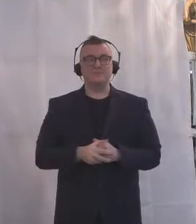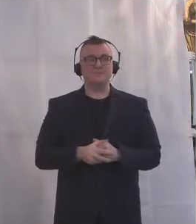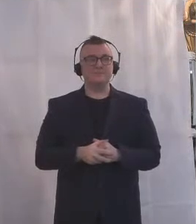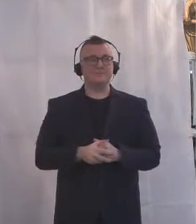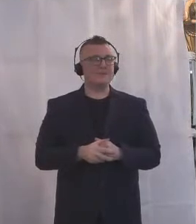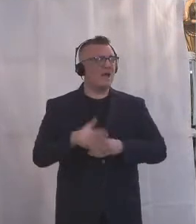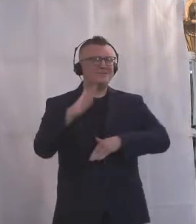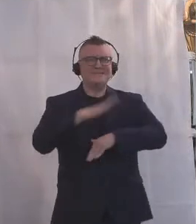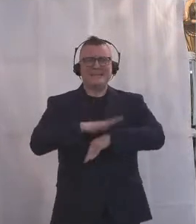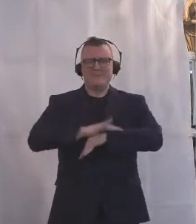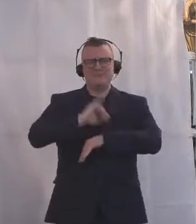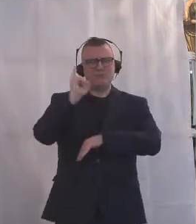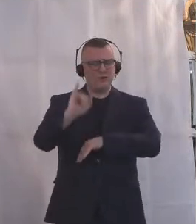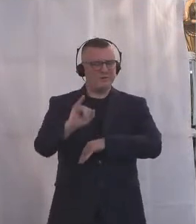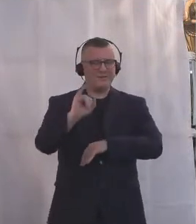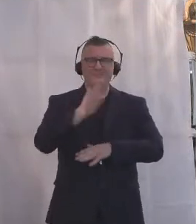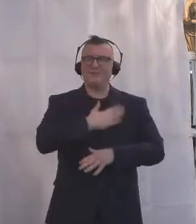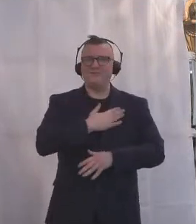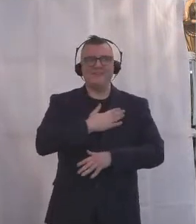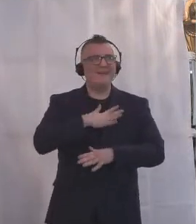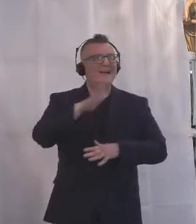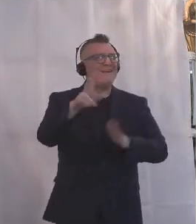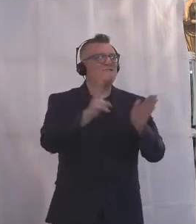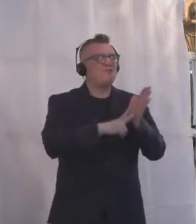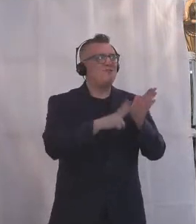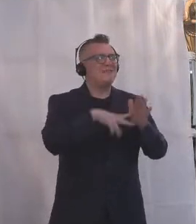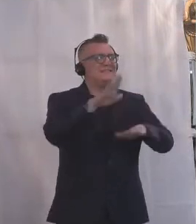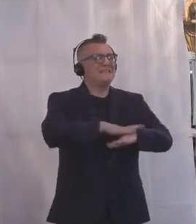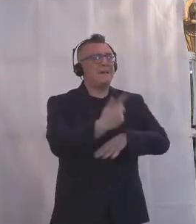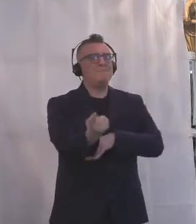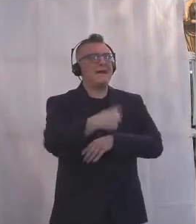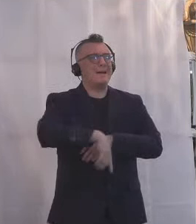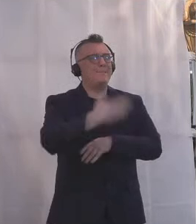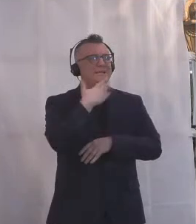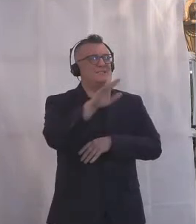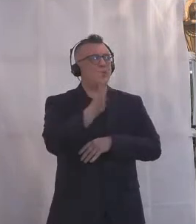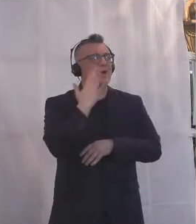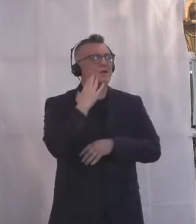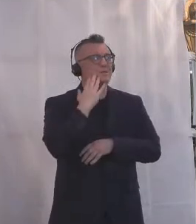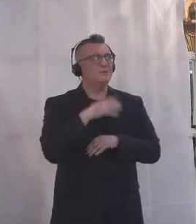Sorry, my timing is off. Veronica, tell me what time they need to come back.